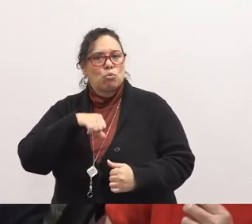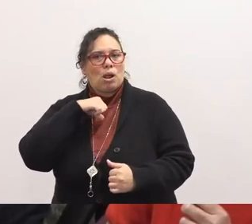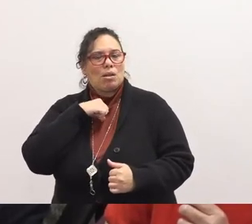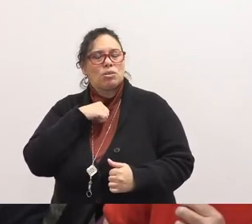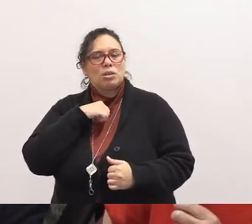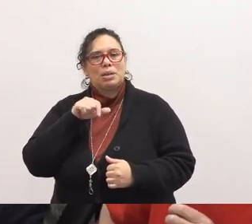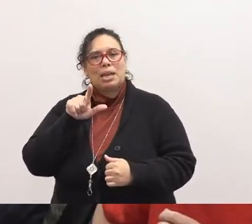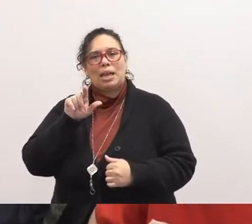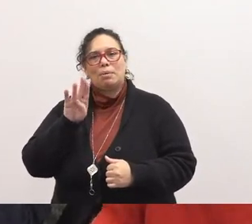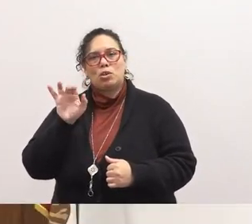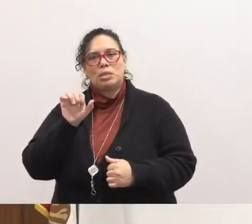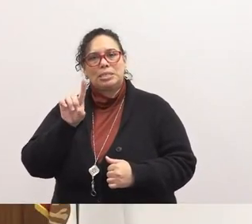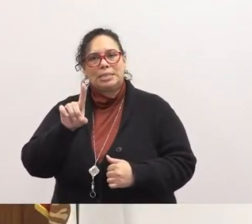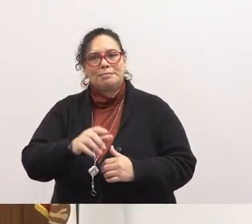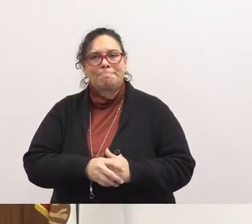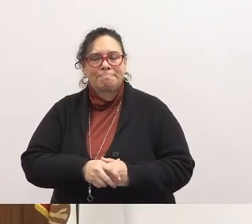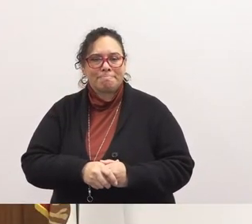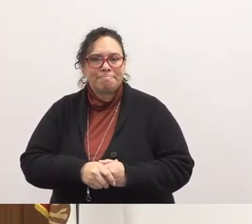be LBUSD.